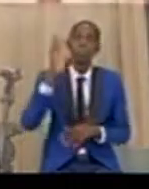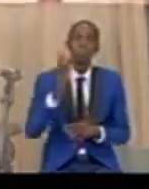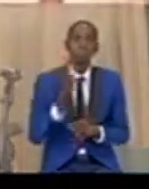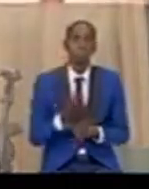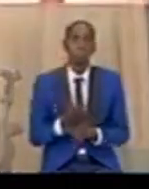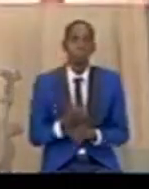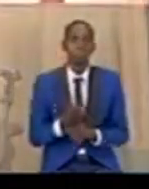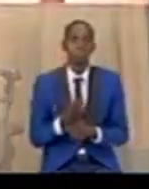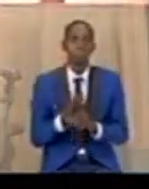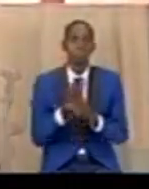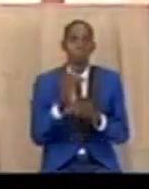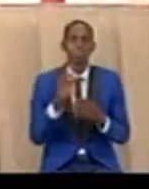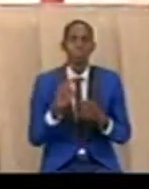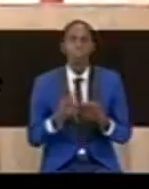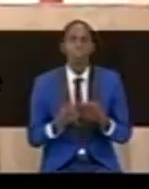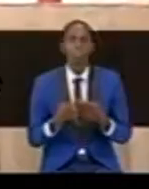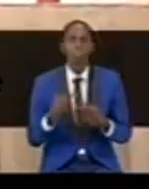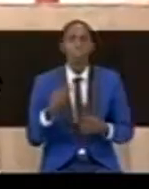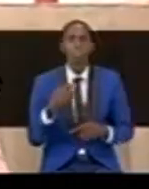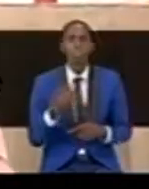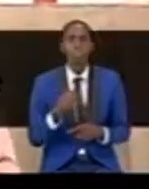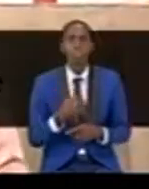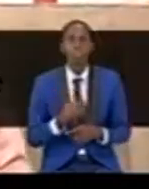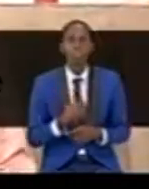faithfulness to me.